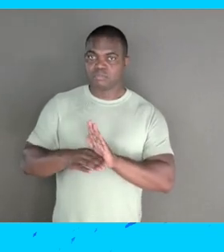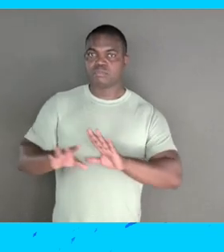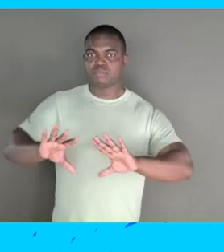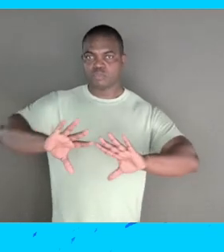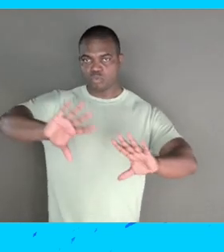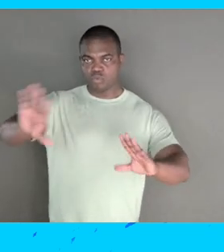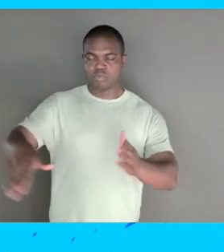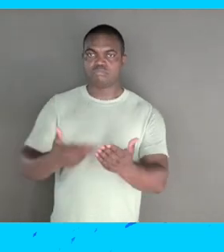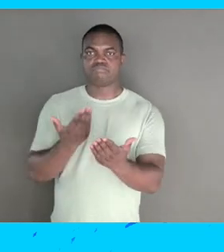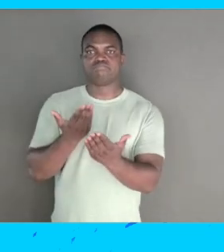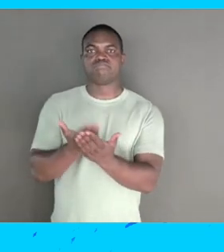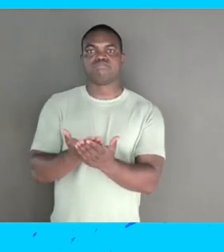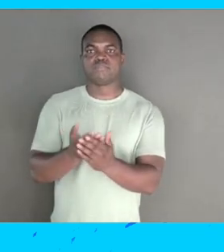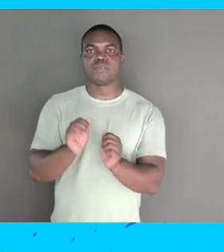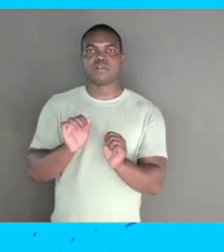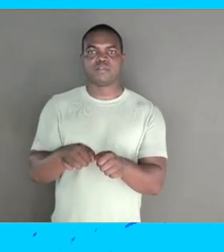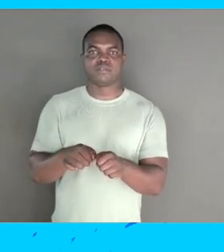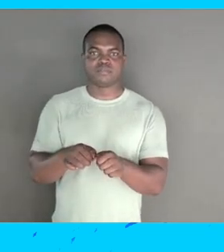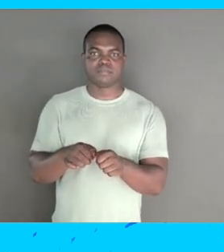breakthrough action